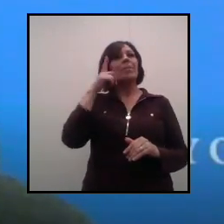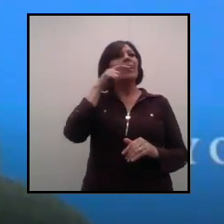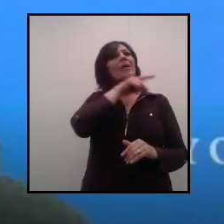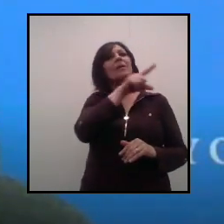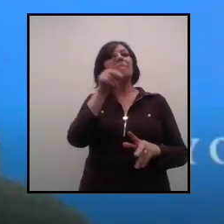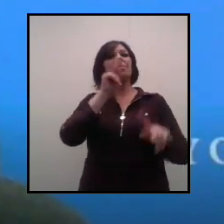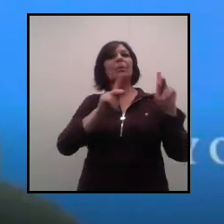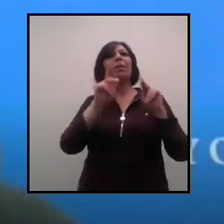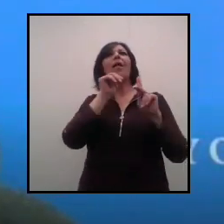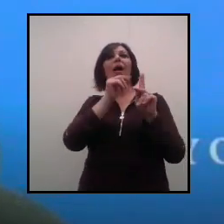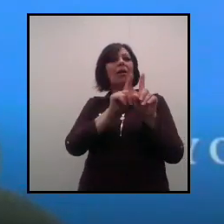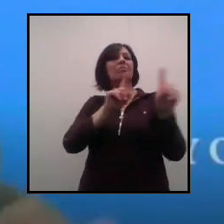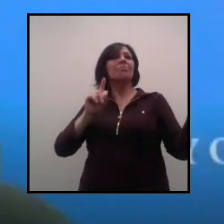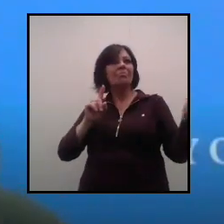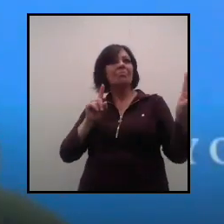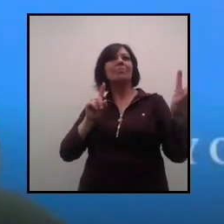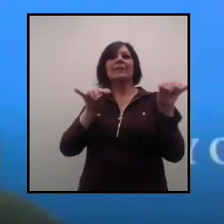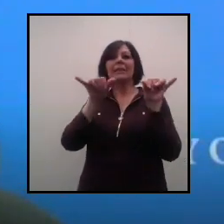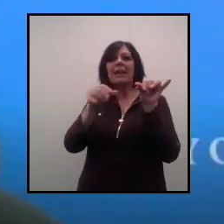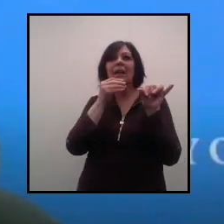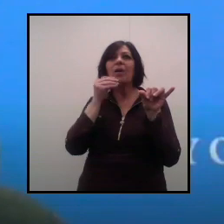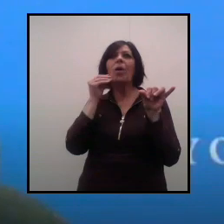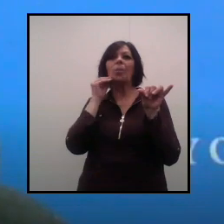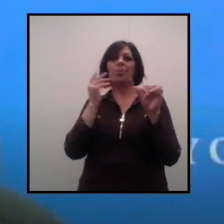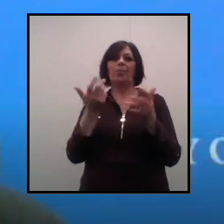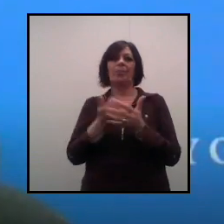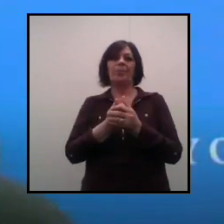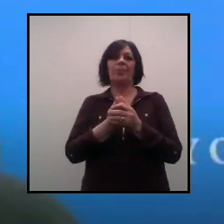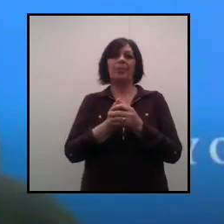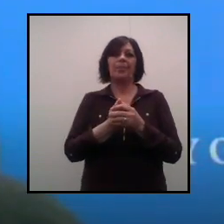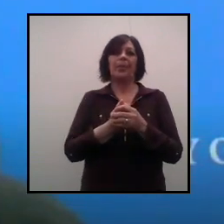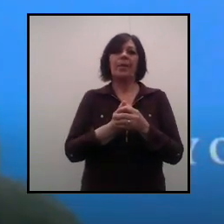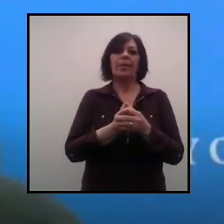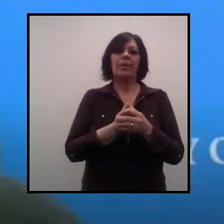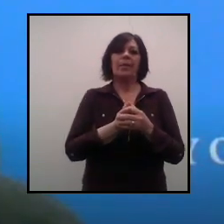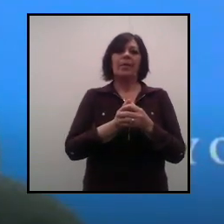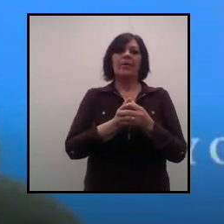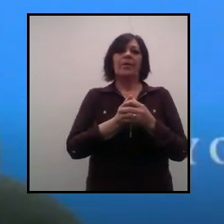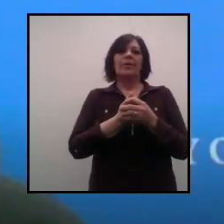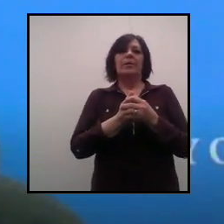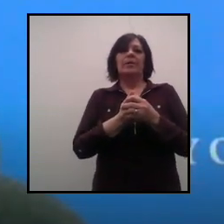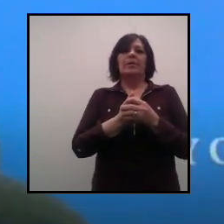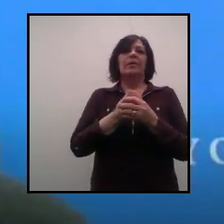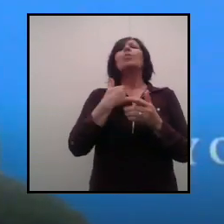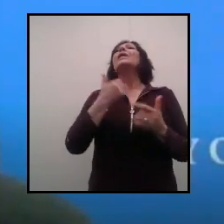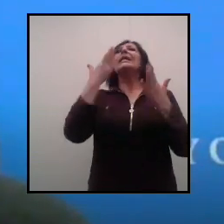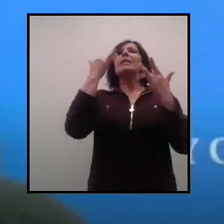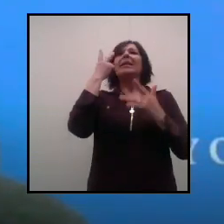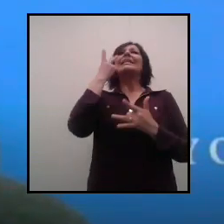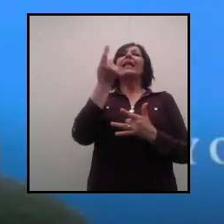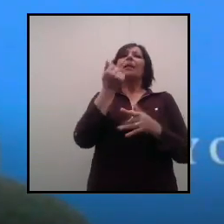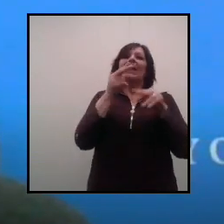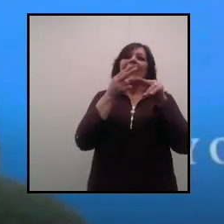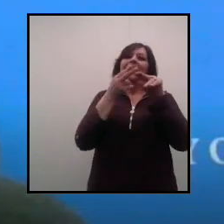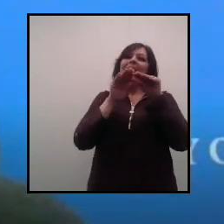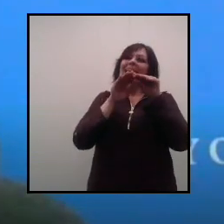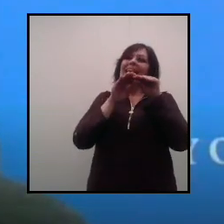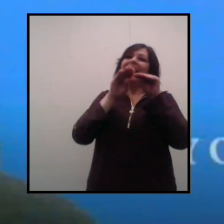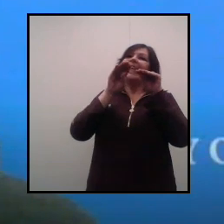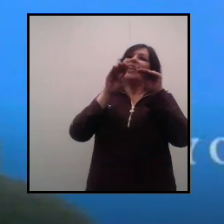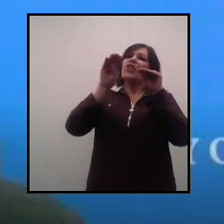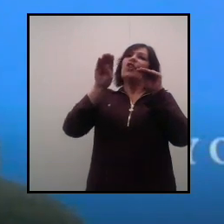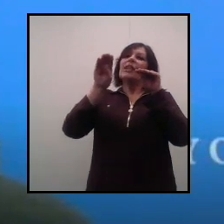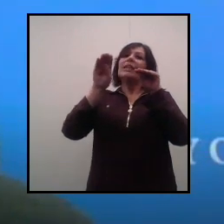And as a result, it's going to just push everything out further. We expected to see a little bit of an increase. We were seeing